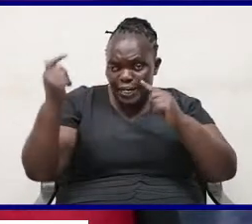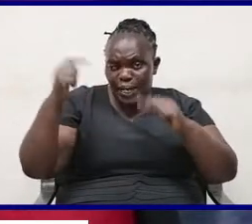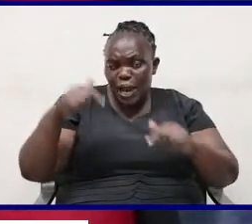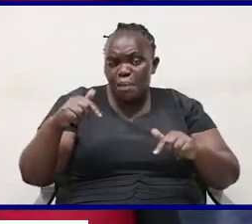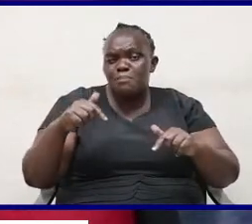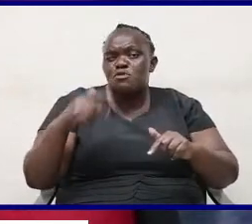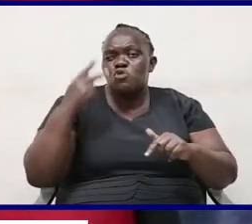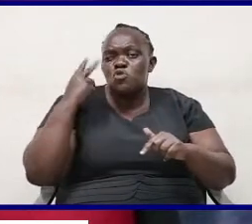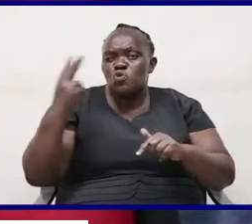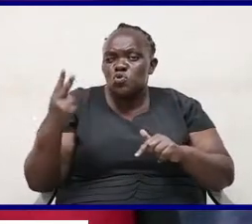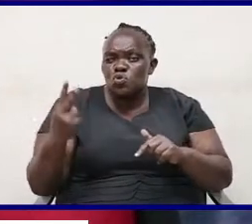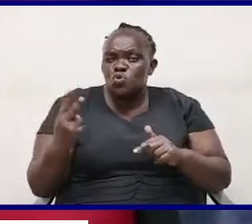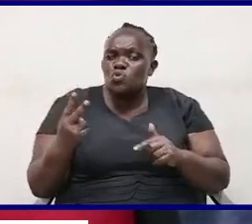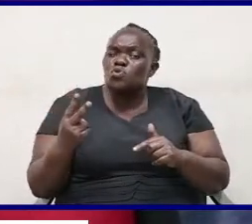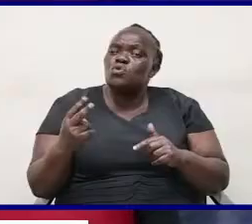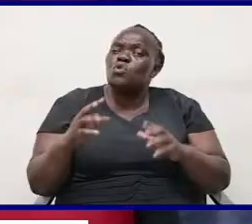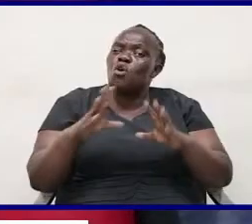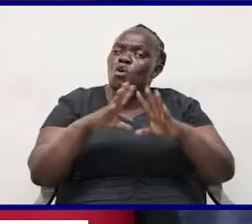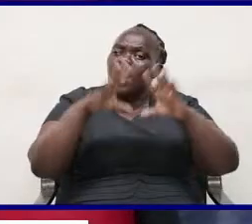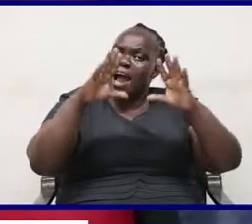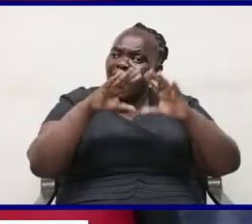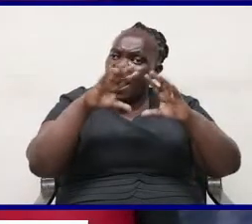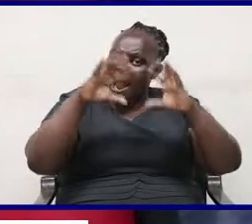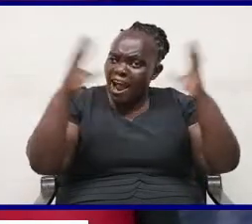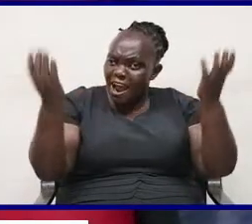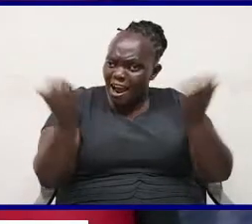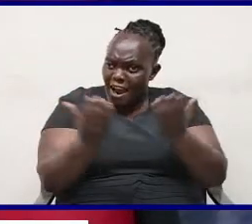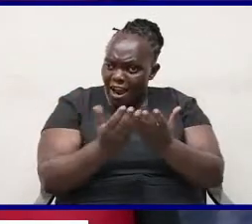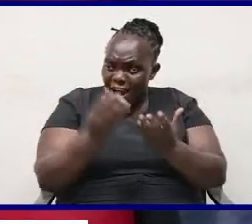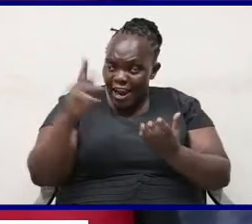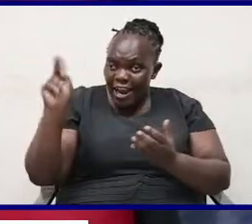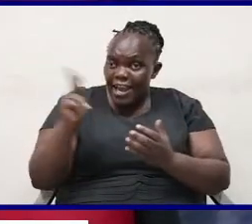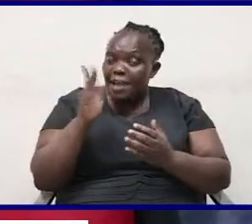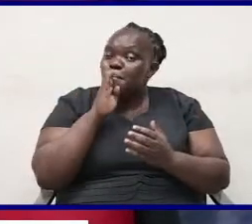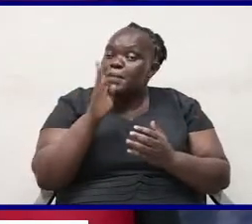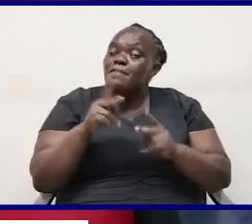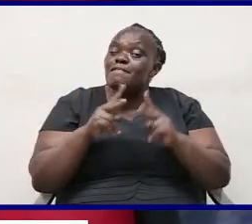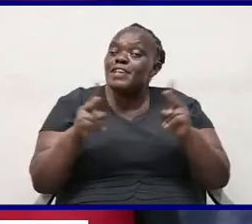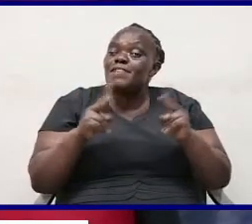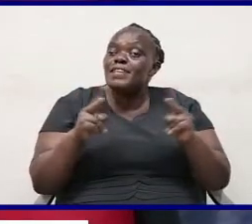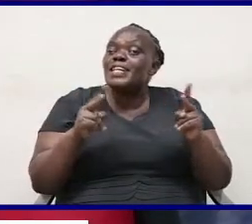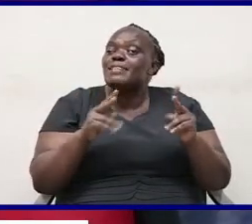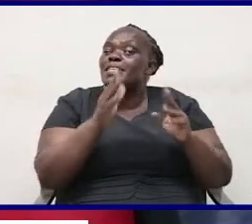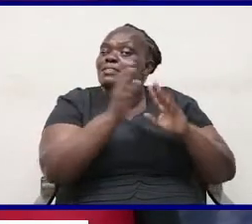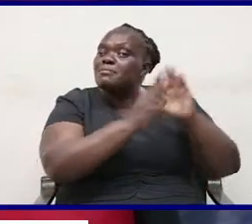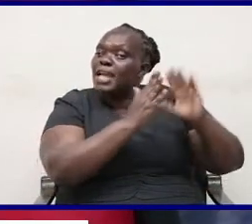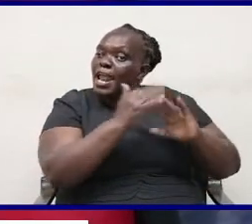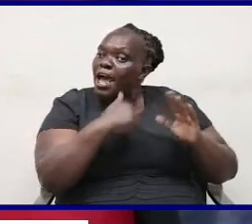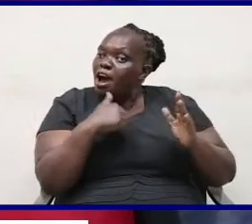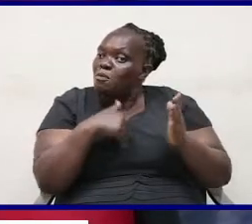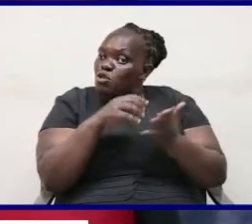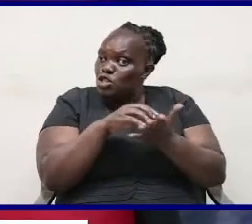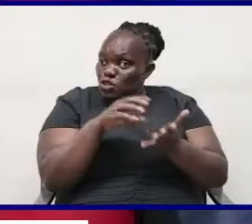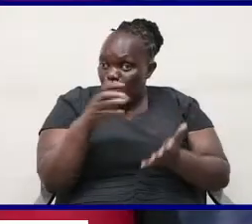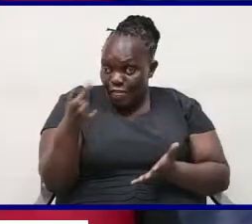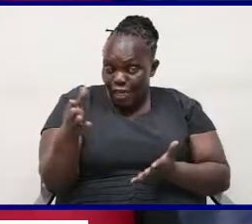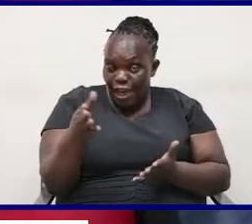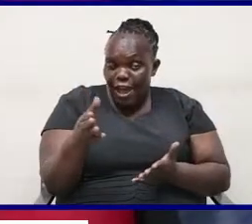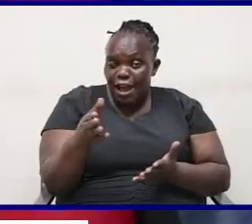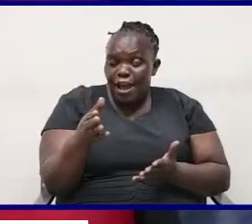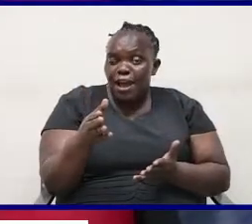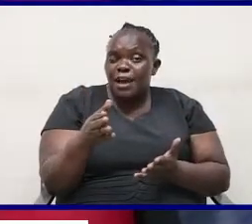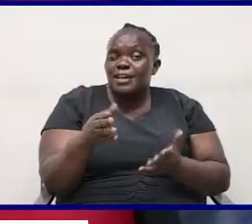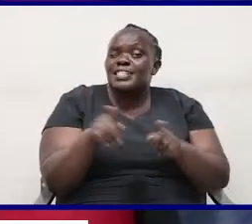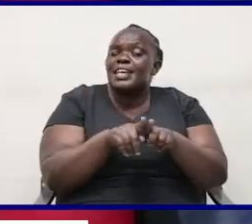and look at our continent. And Kenya being a very strategic position, a